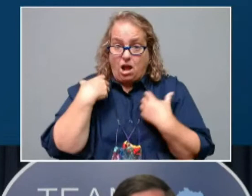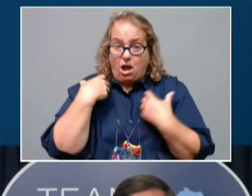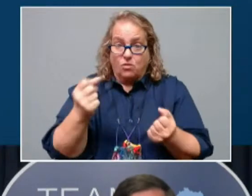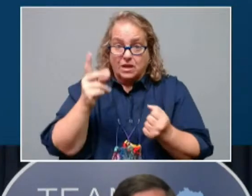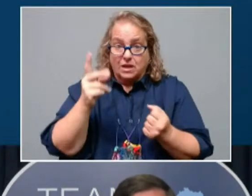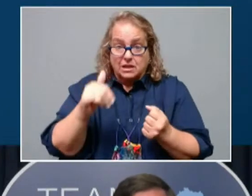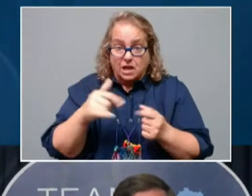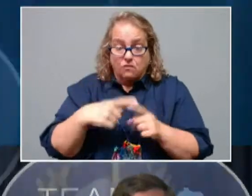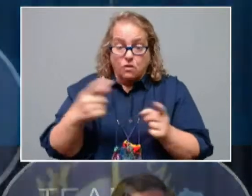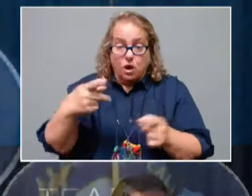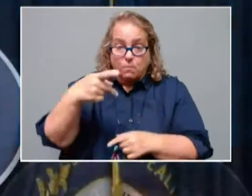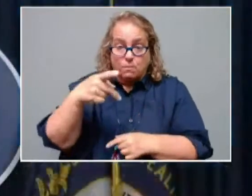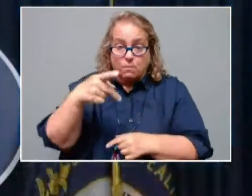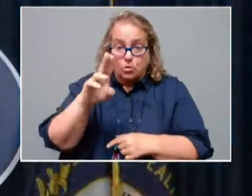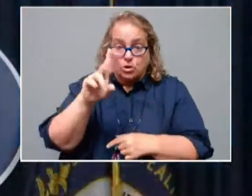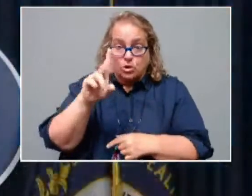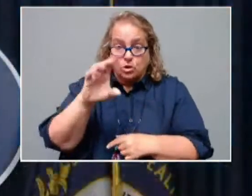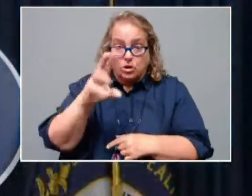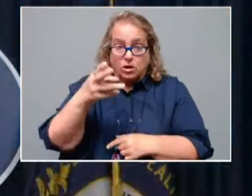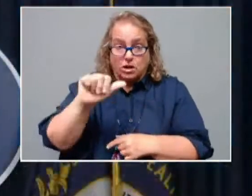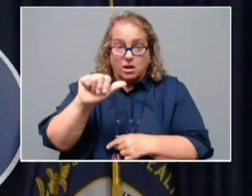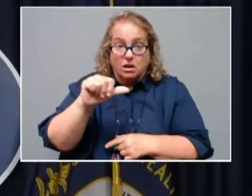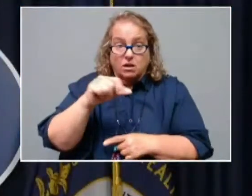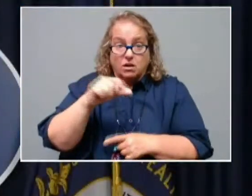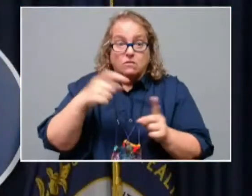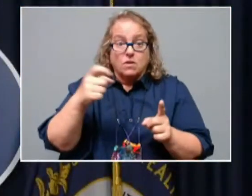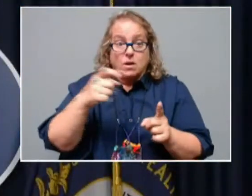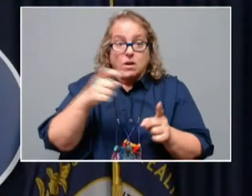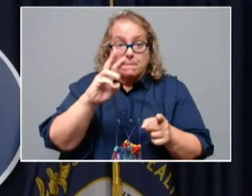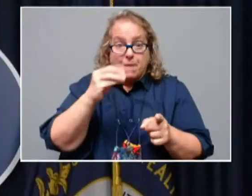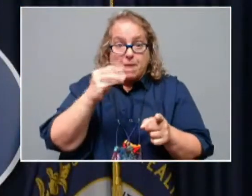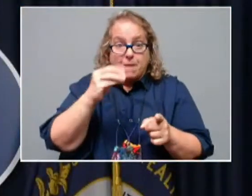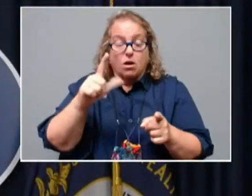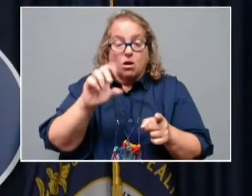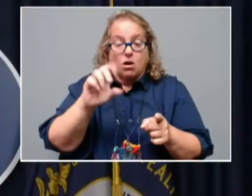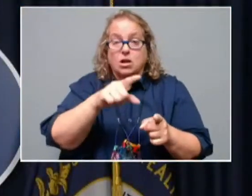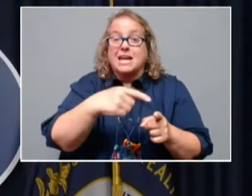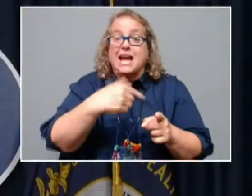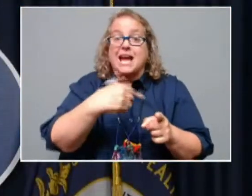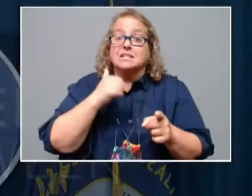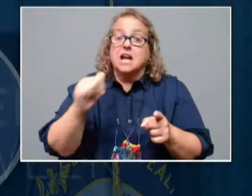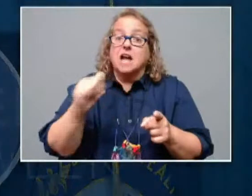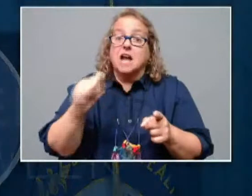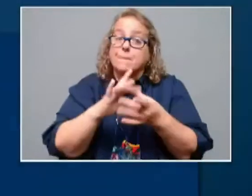who has a message certainly for his healthcare heroes and others across the state.